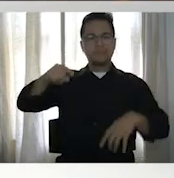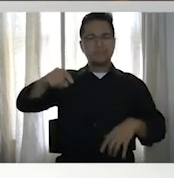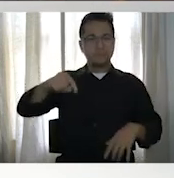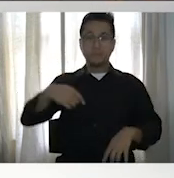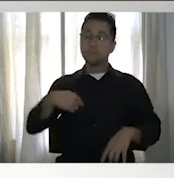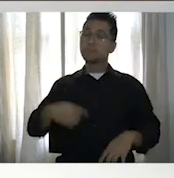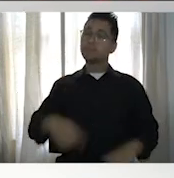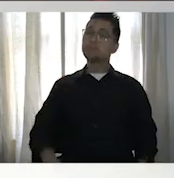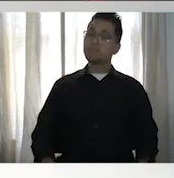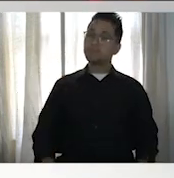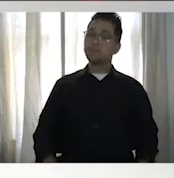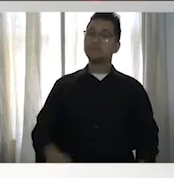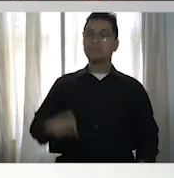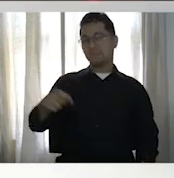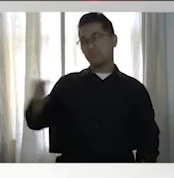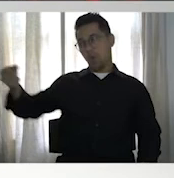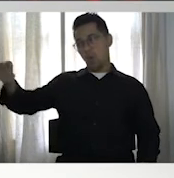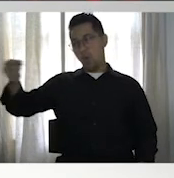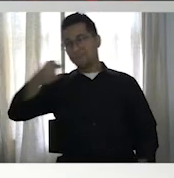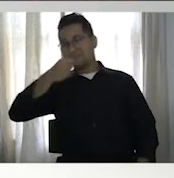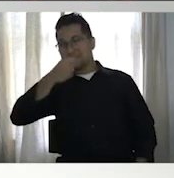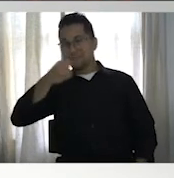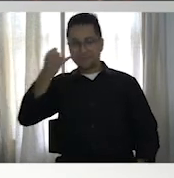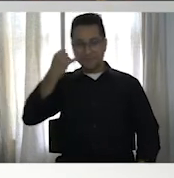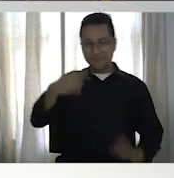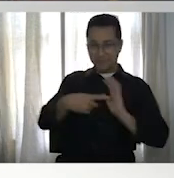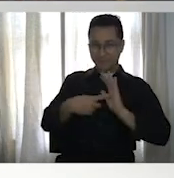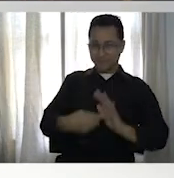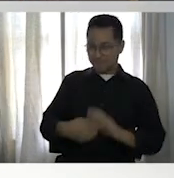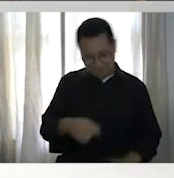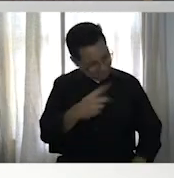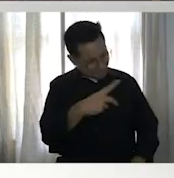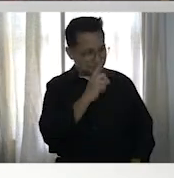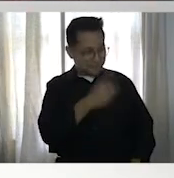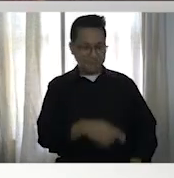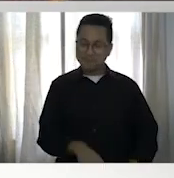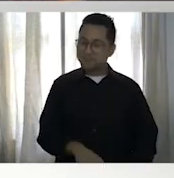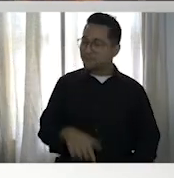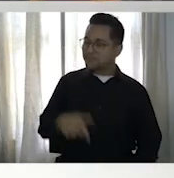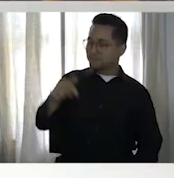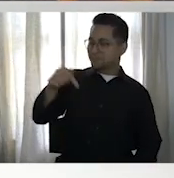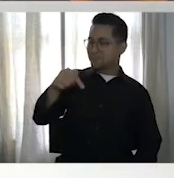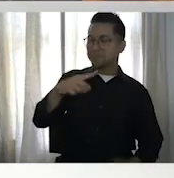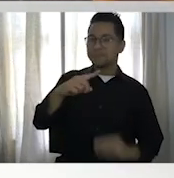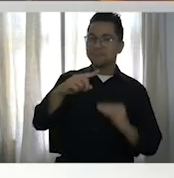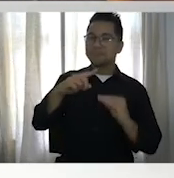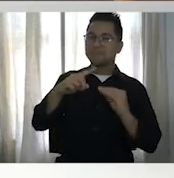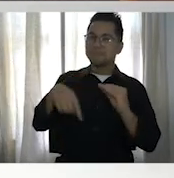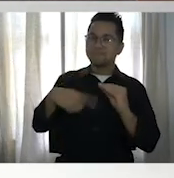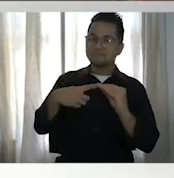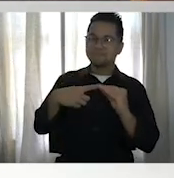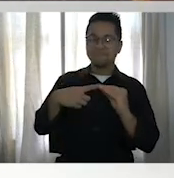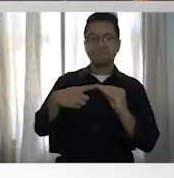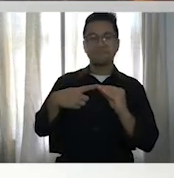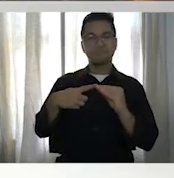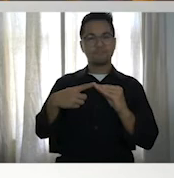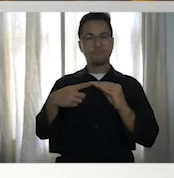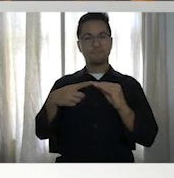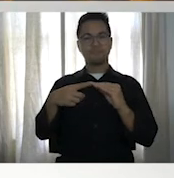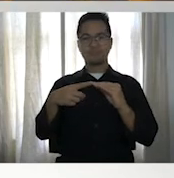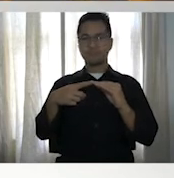You're going to need to hold the microphone if I'm going to leave Okay, this. that's true. Okay. So this is about staying